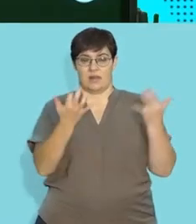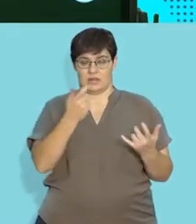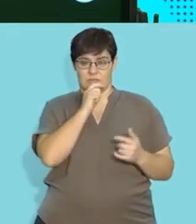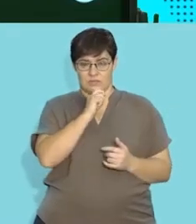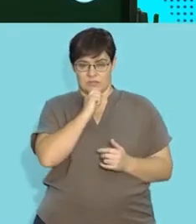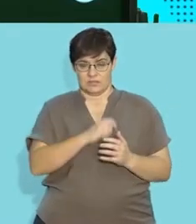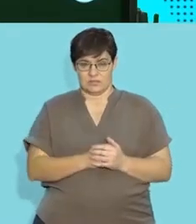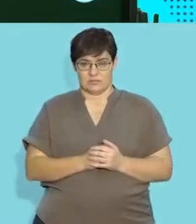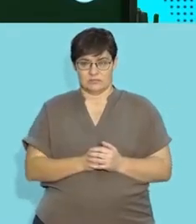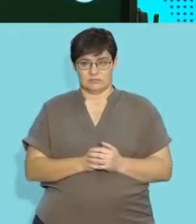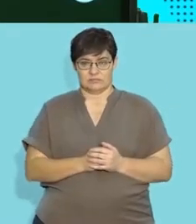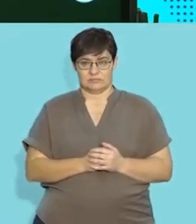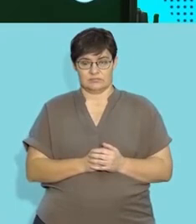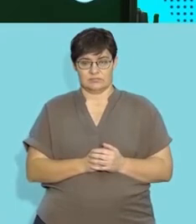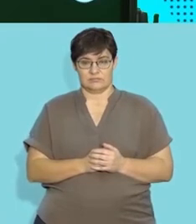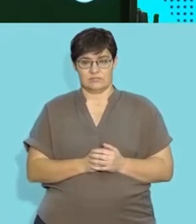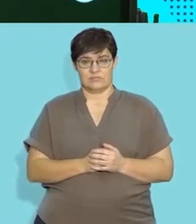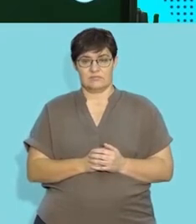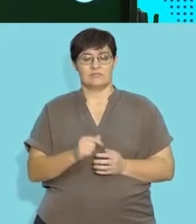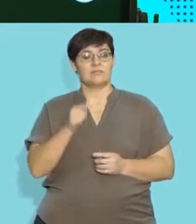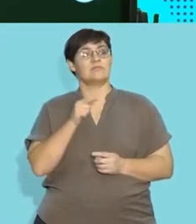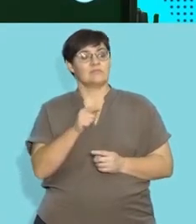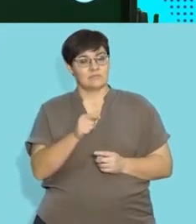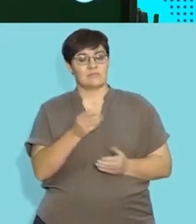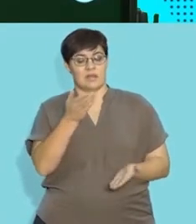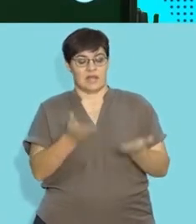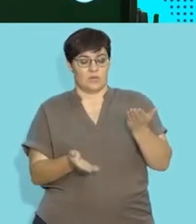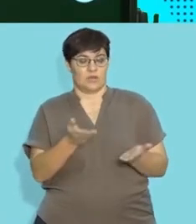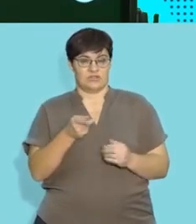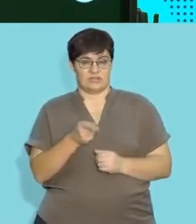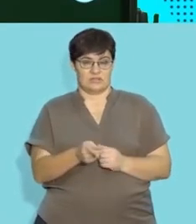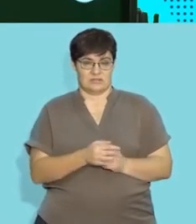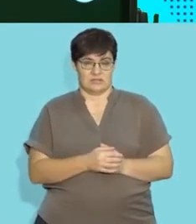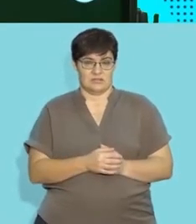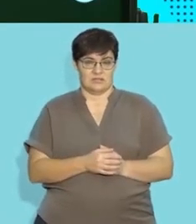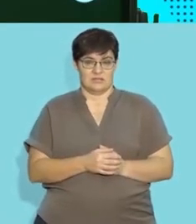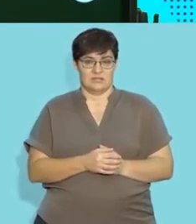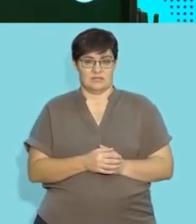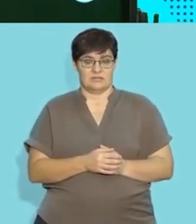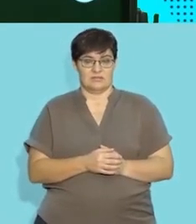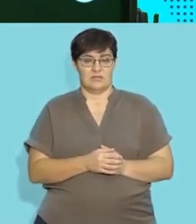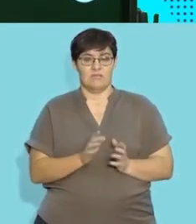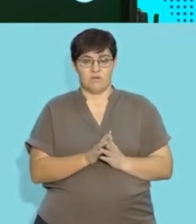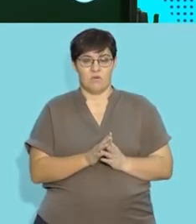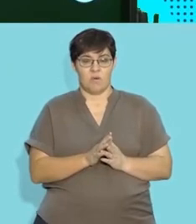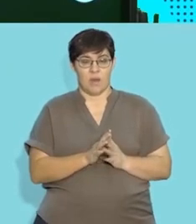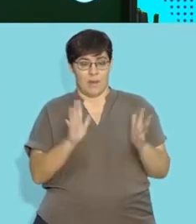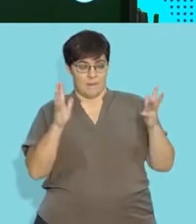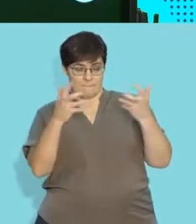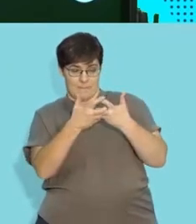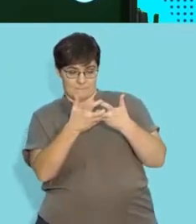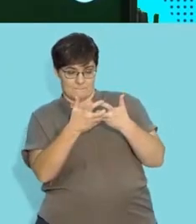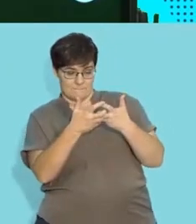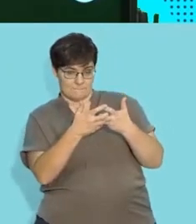It's actually the equation of what? Of the line of best fit, which is the least square